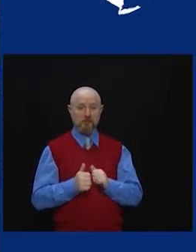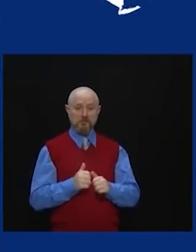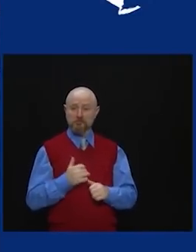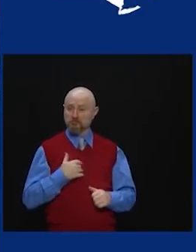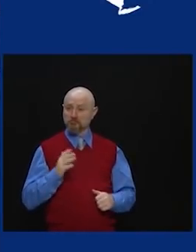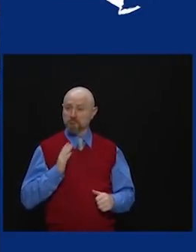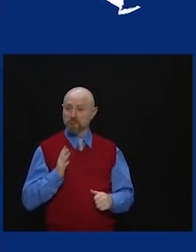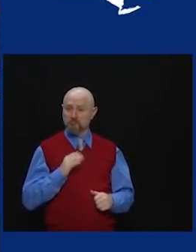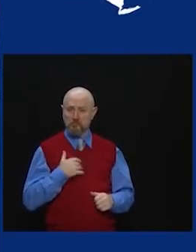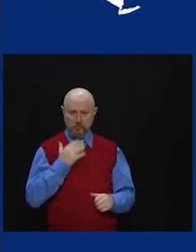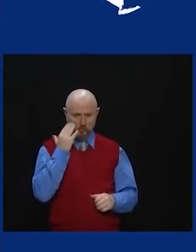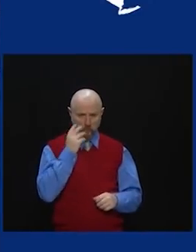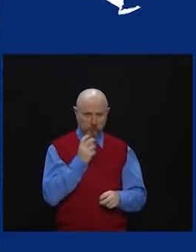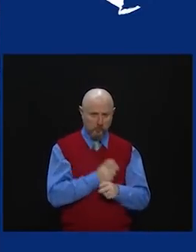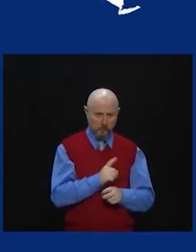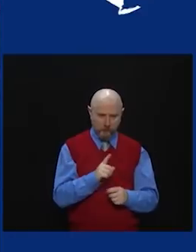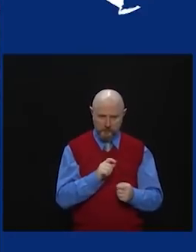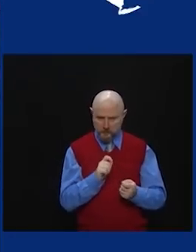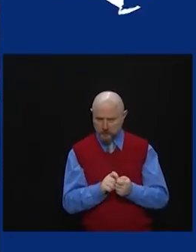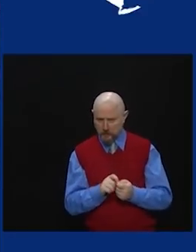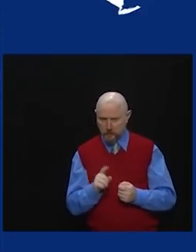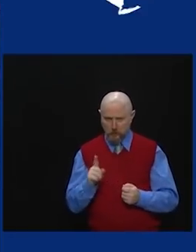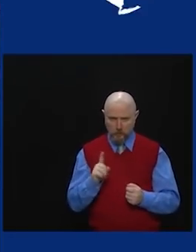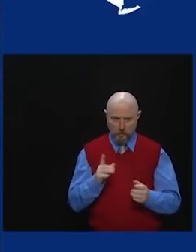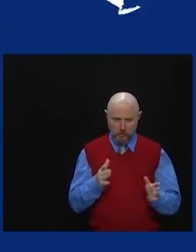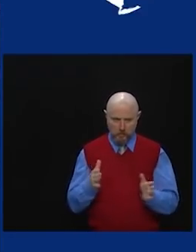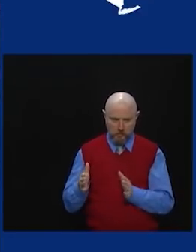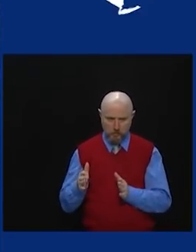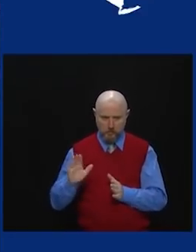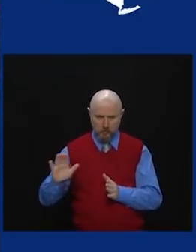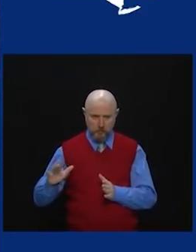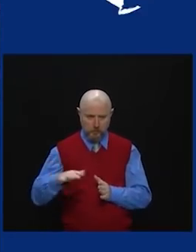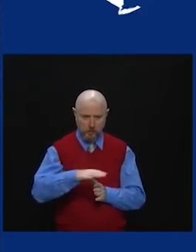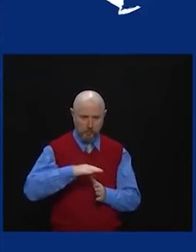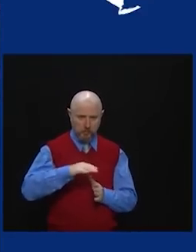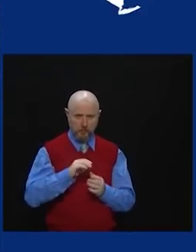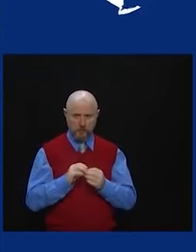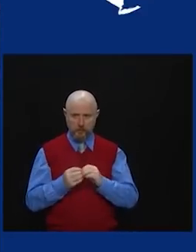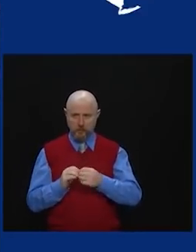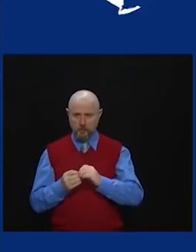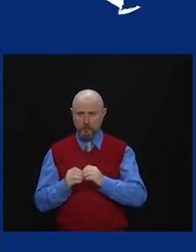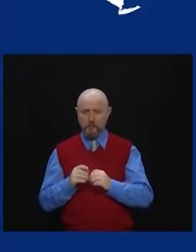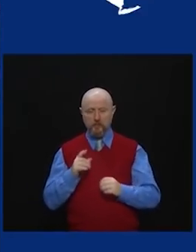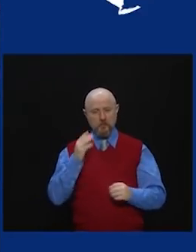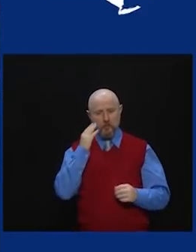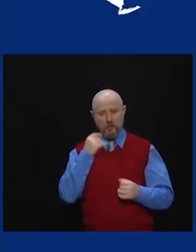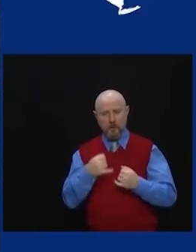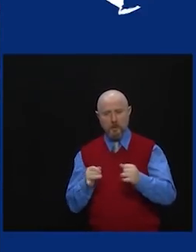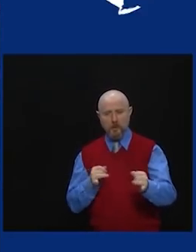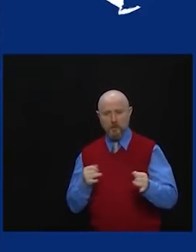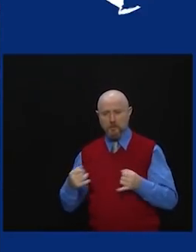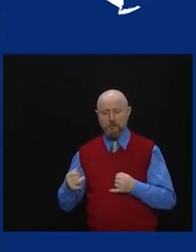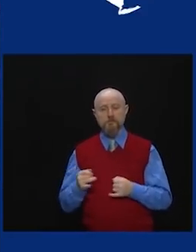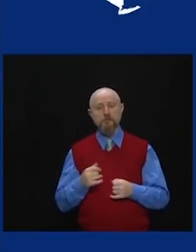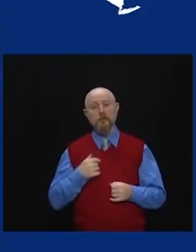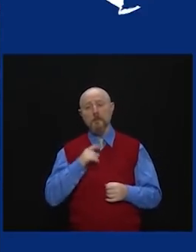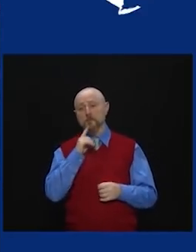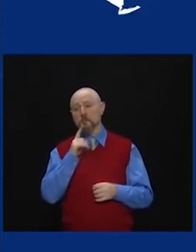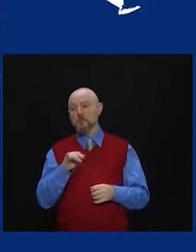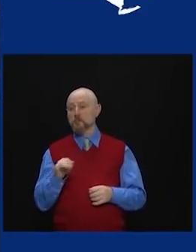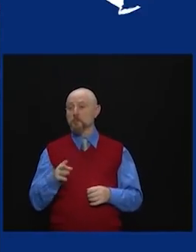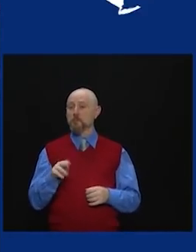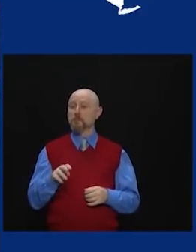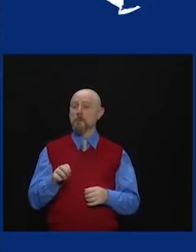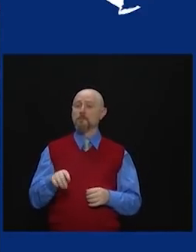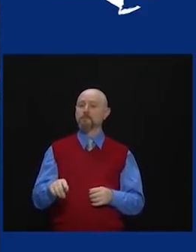enough. And I want to make sure that that process continues so we don't have any reason that we don't continue with our June primaries as well as the